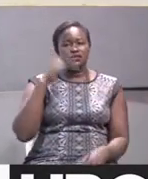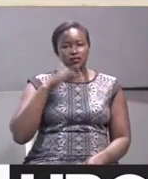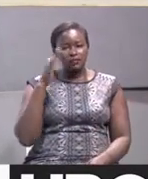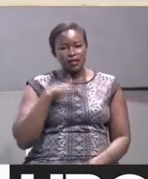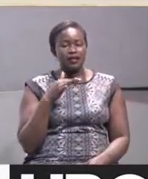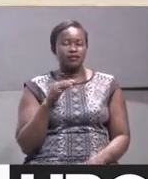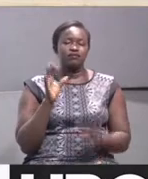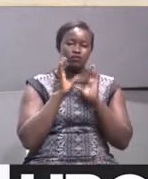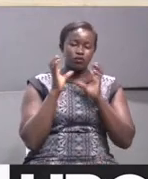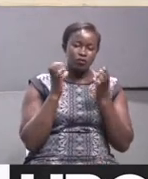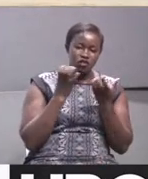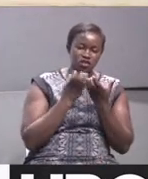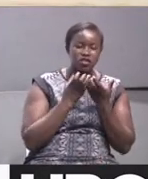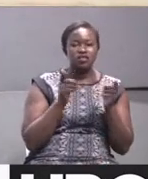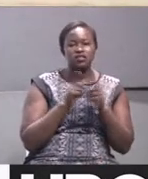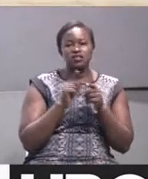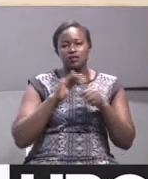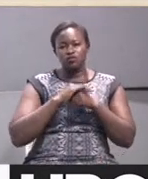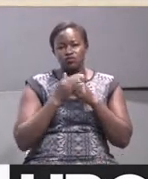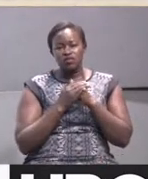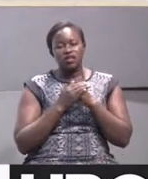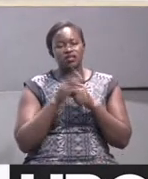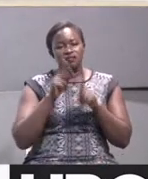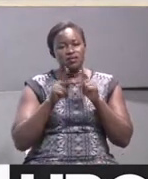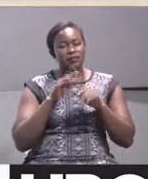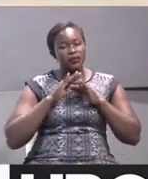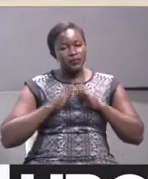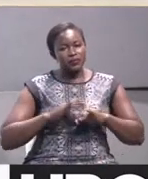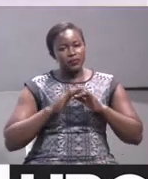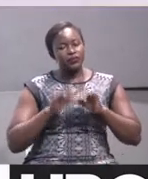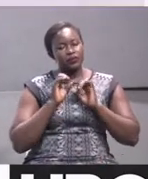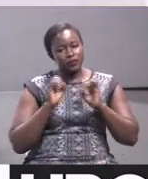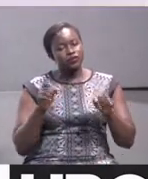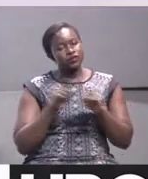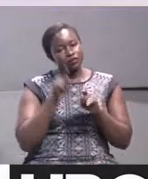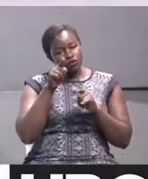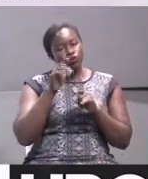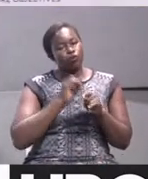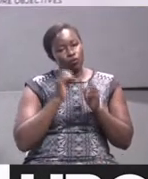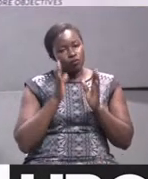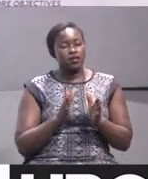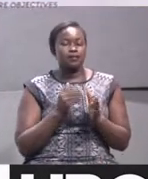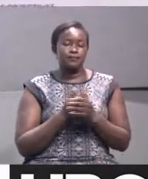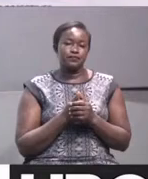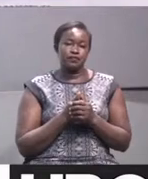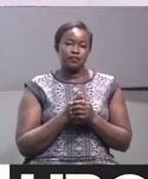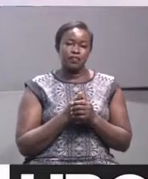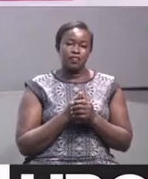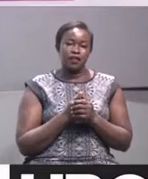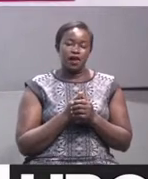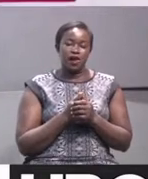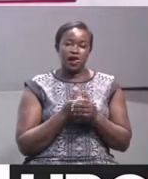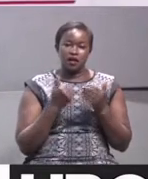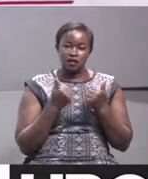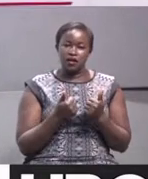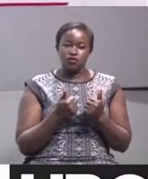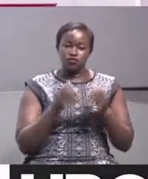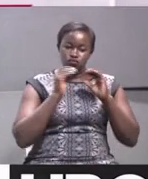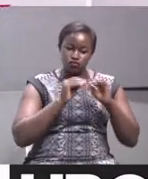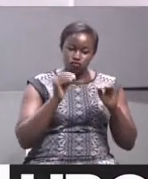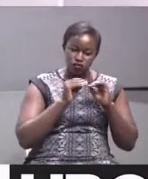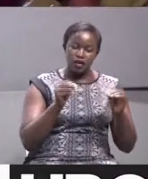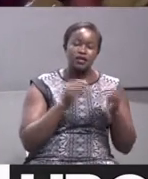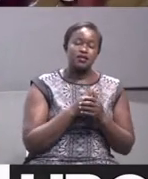community and creating discomfort even for you as the owner. Agriculture specialist Ochan Pasi trained farmers on using